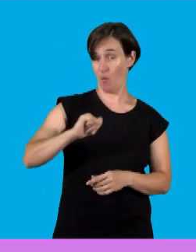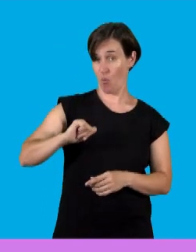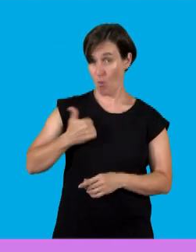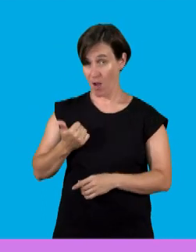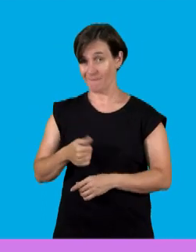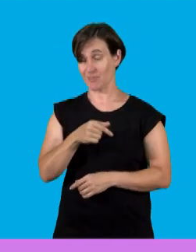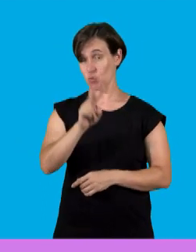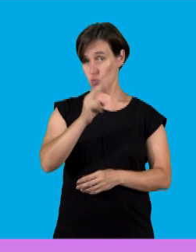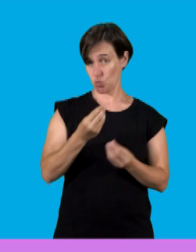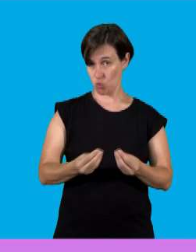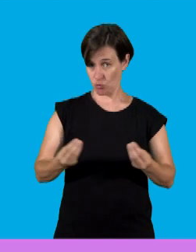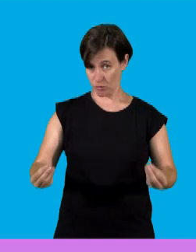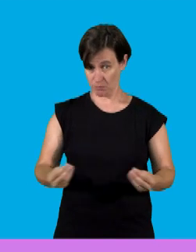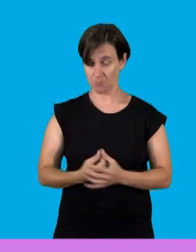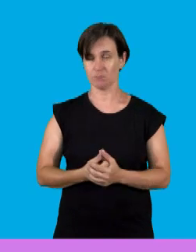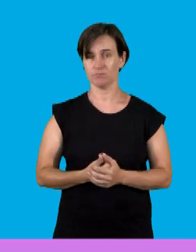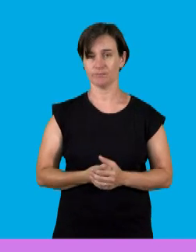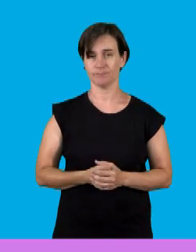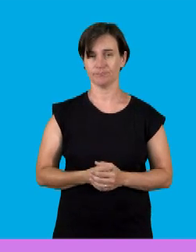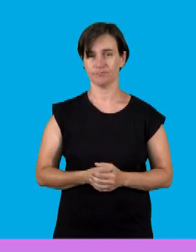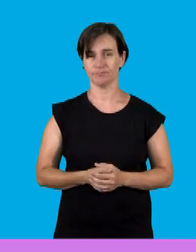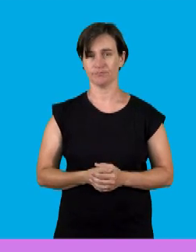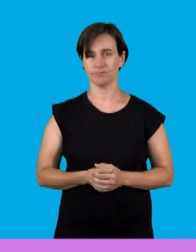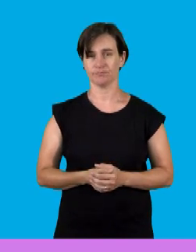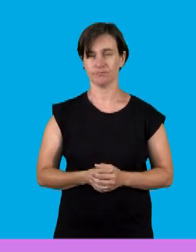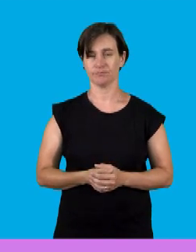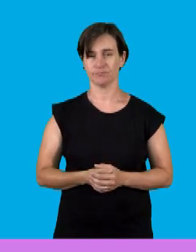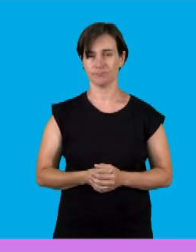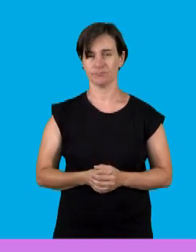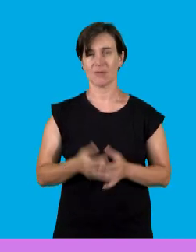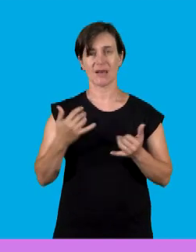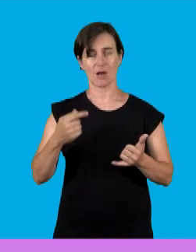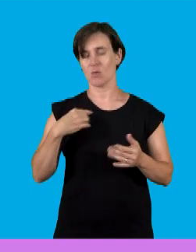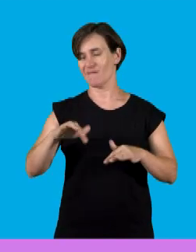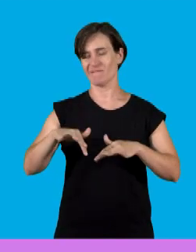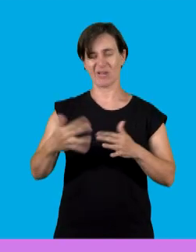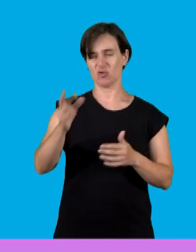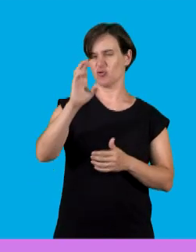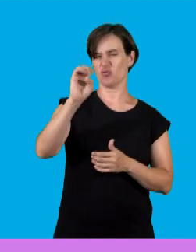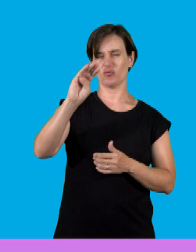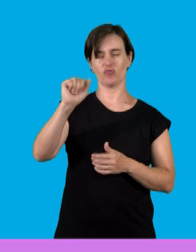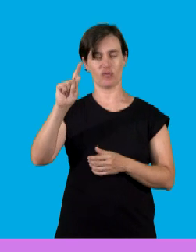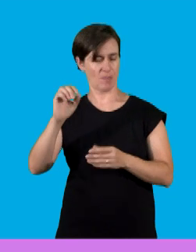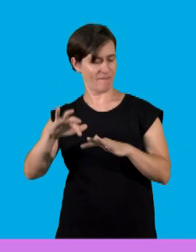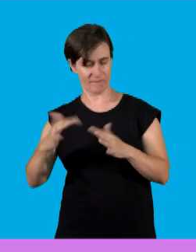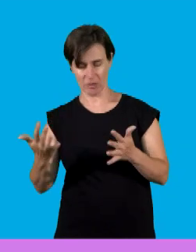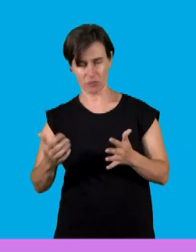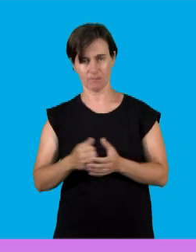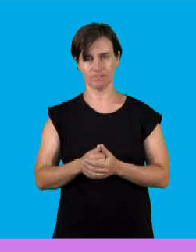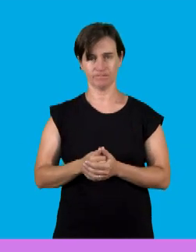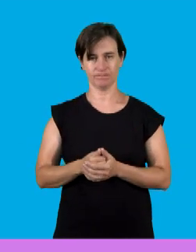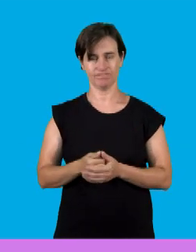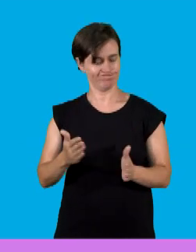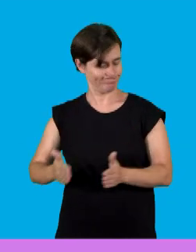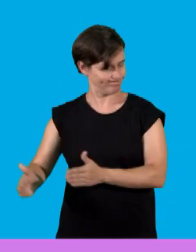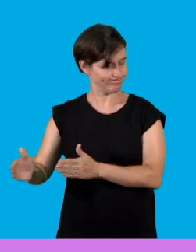wife and their 2 children. Okay, so we are now moving, we are done with our tax rebates. We've looked at that, okay? We are at